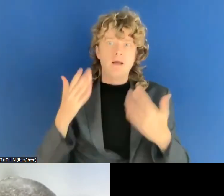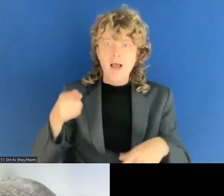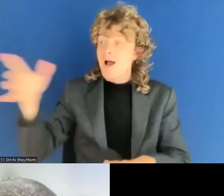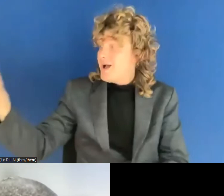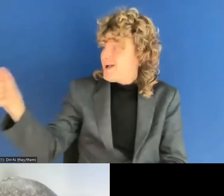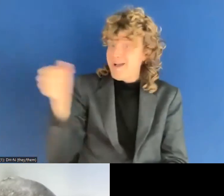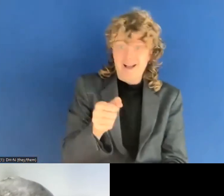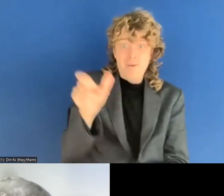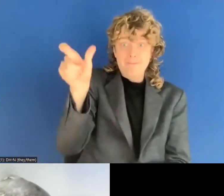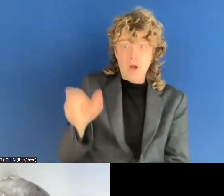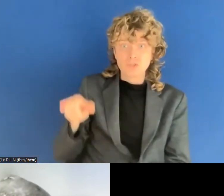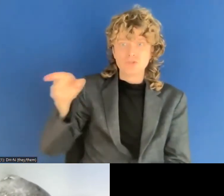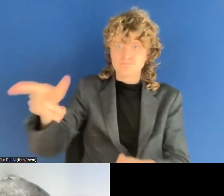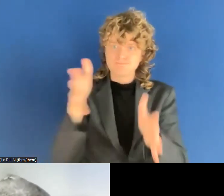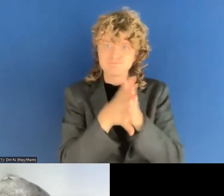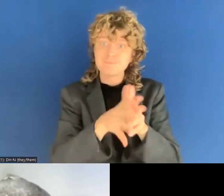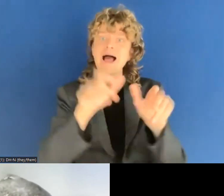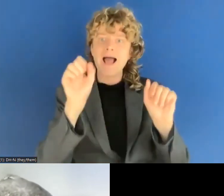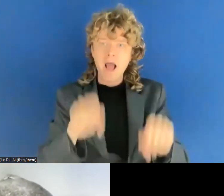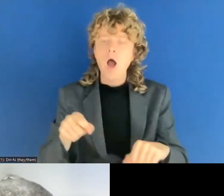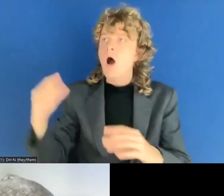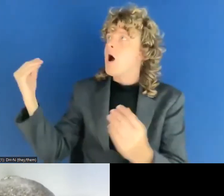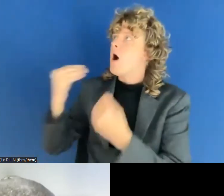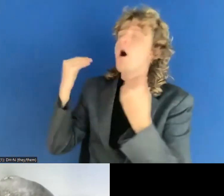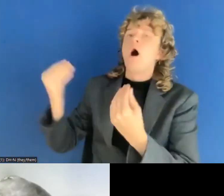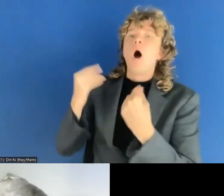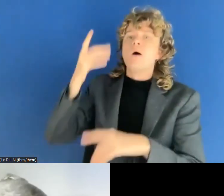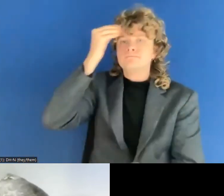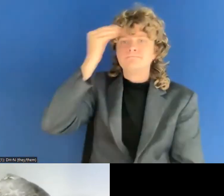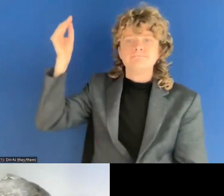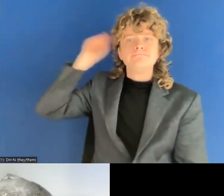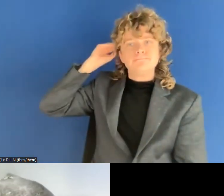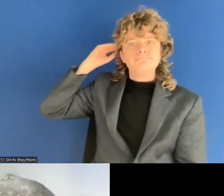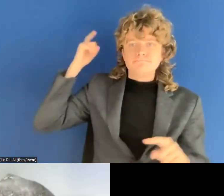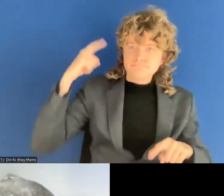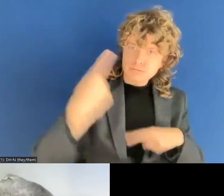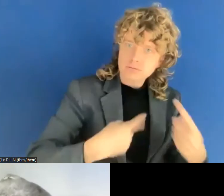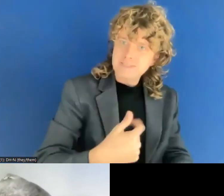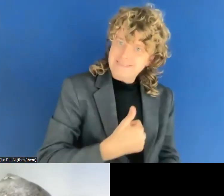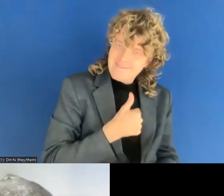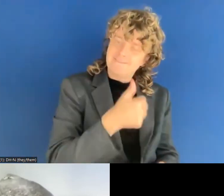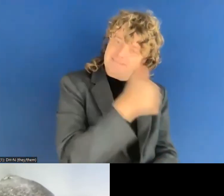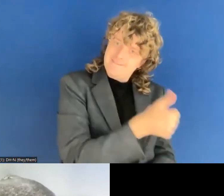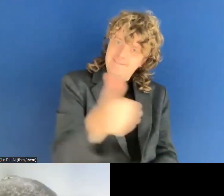Have a look at the documentations of the vendors of the software, and they should have